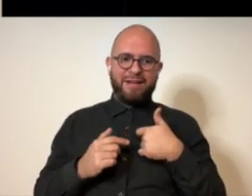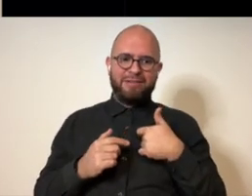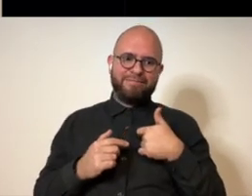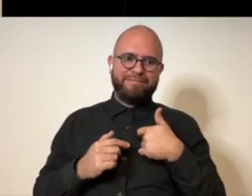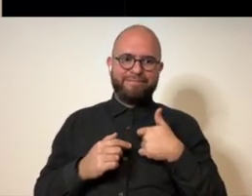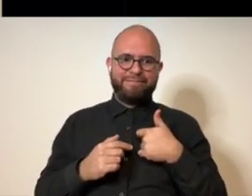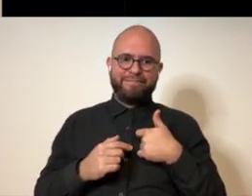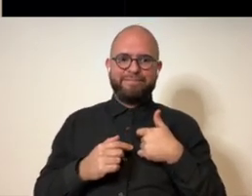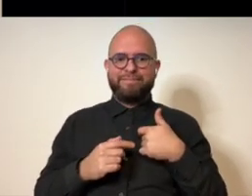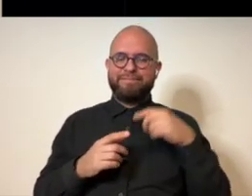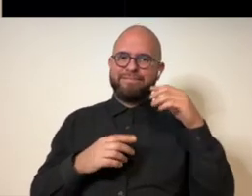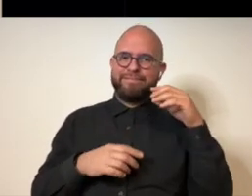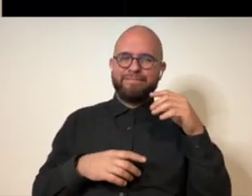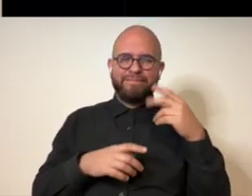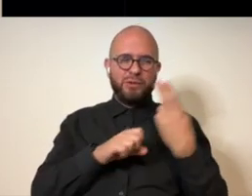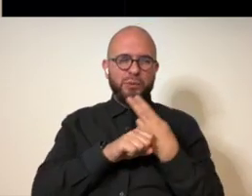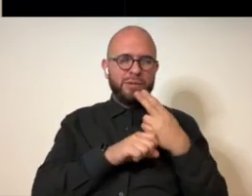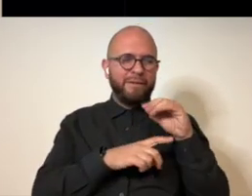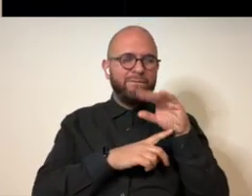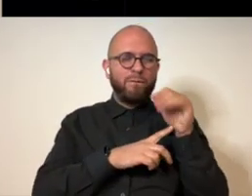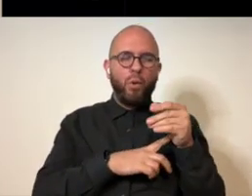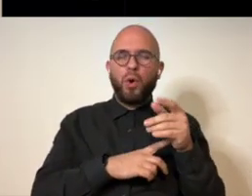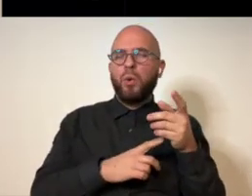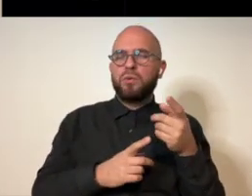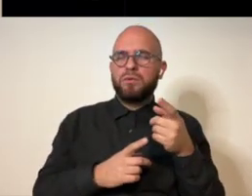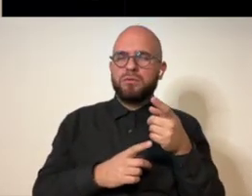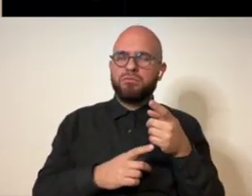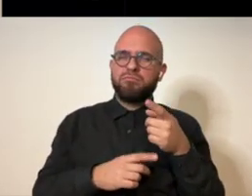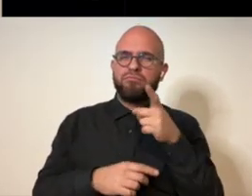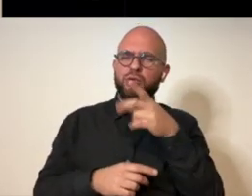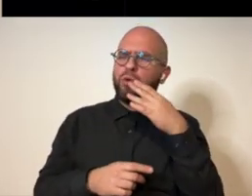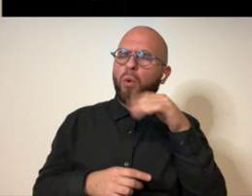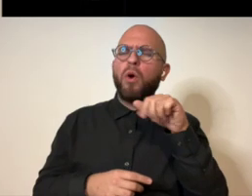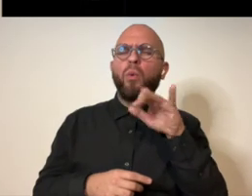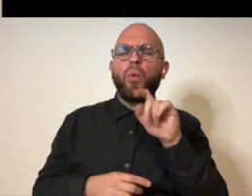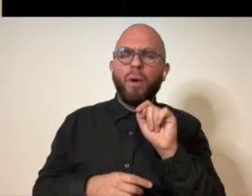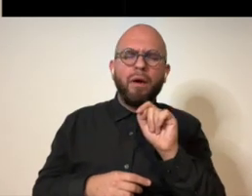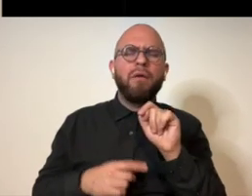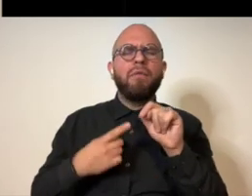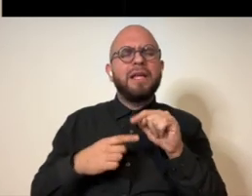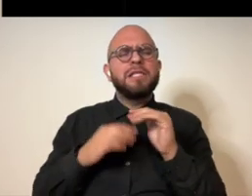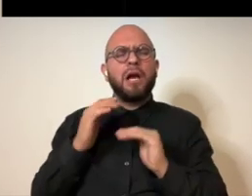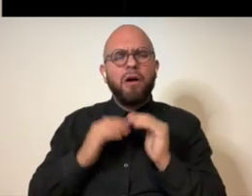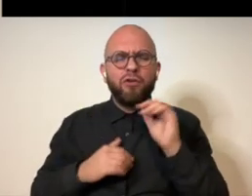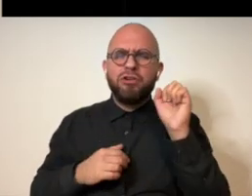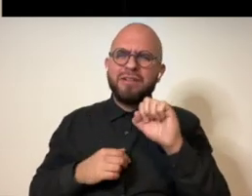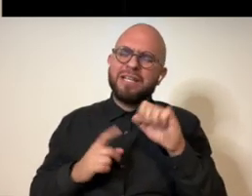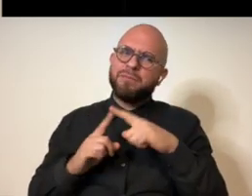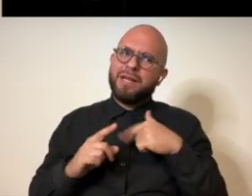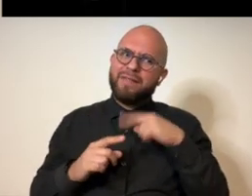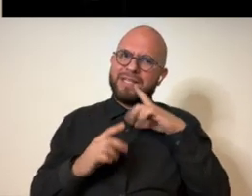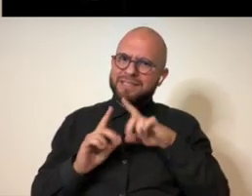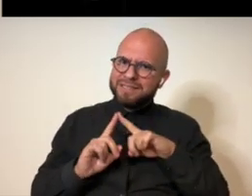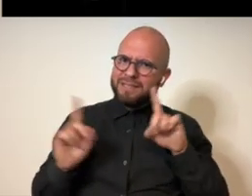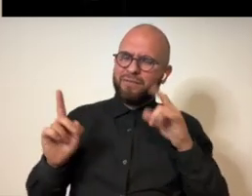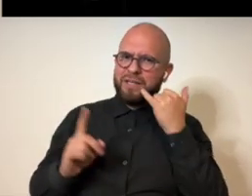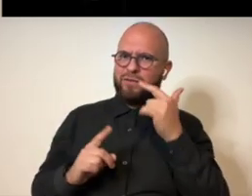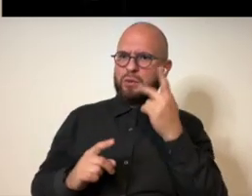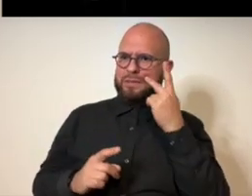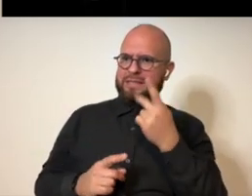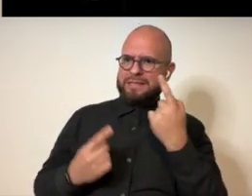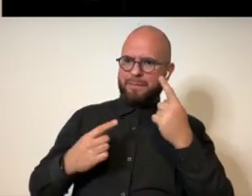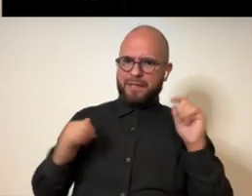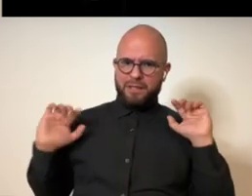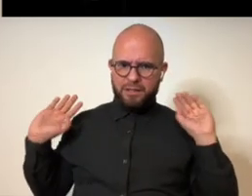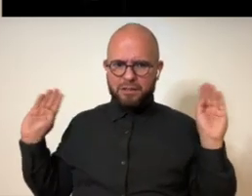really started becoming an interesting art object is when I activated it with the photographs. And so it became like, you